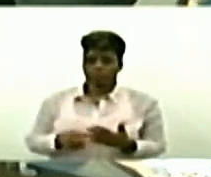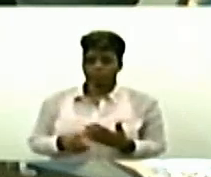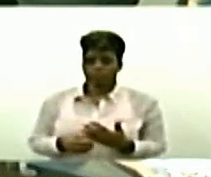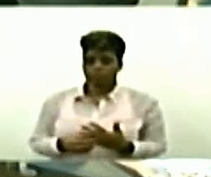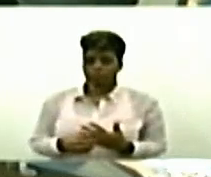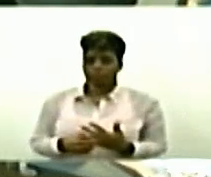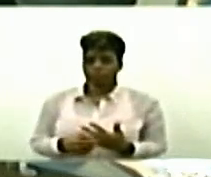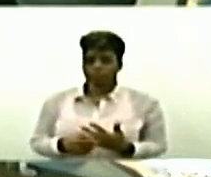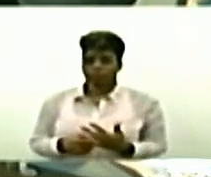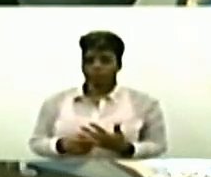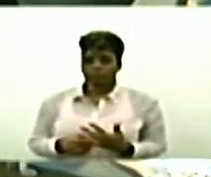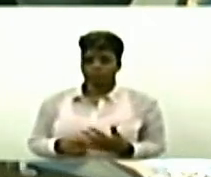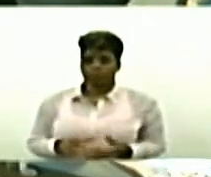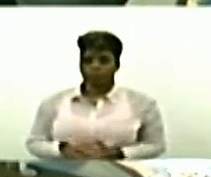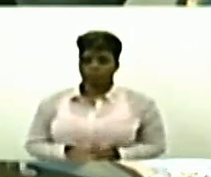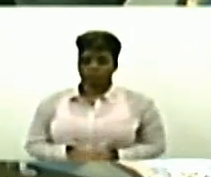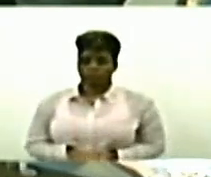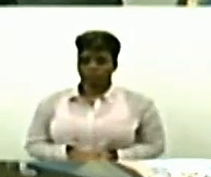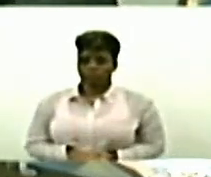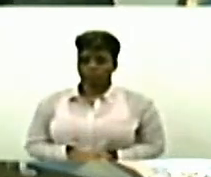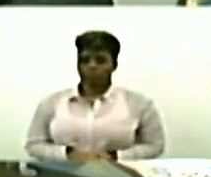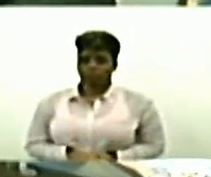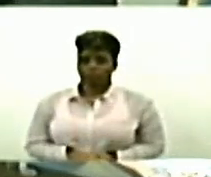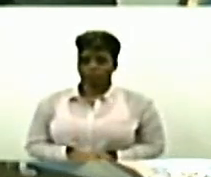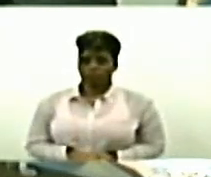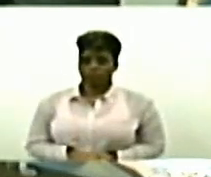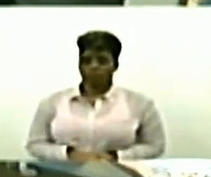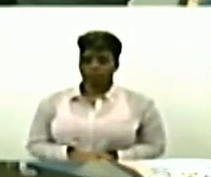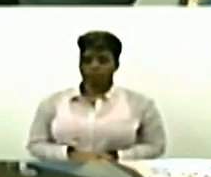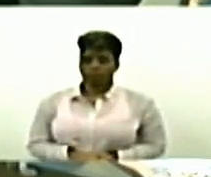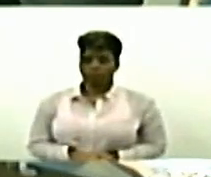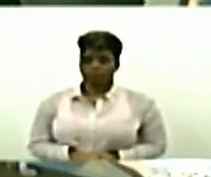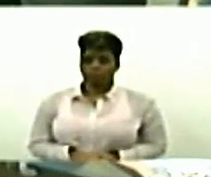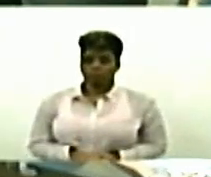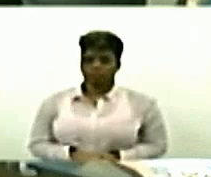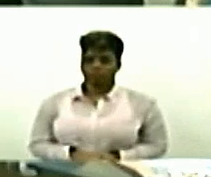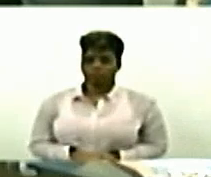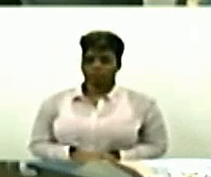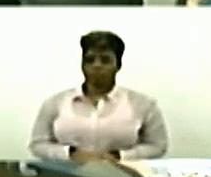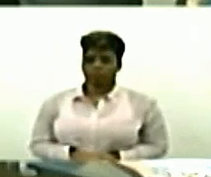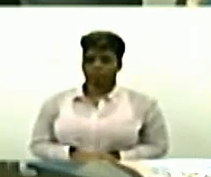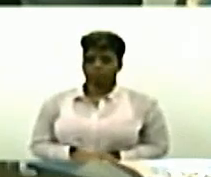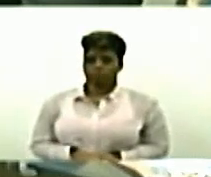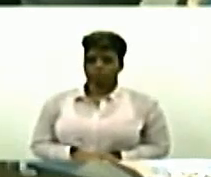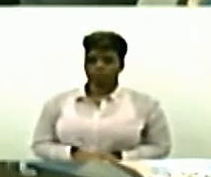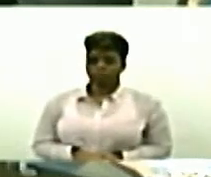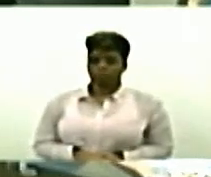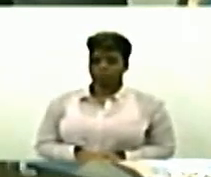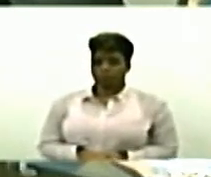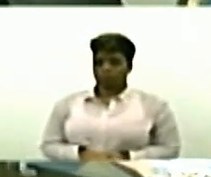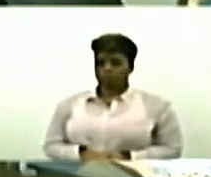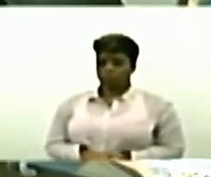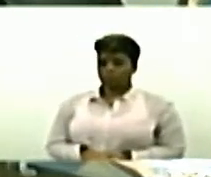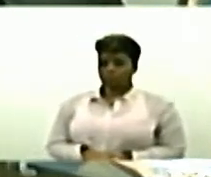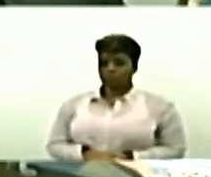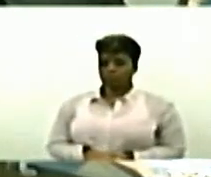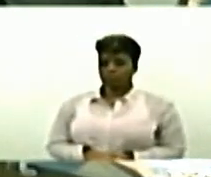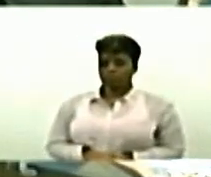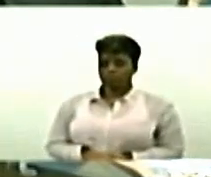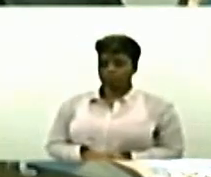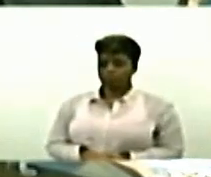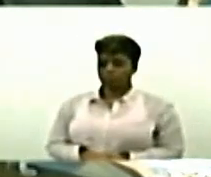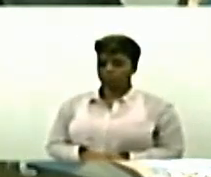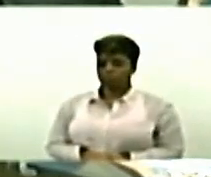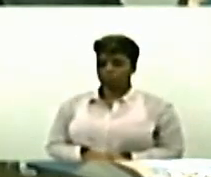sections? So could we move on? Be Ward 4? Did I canvass a vote for 4? Honorable